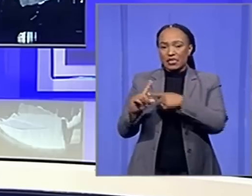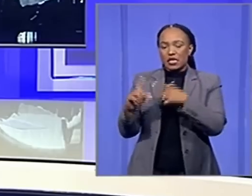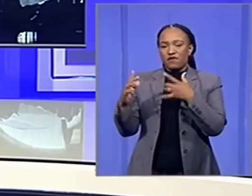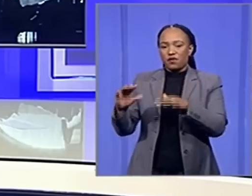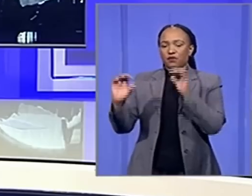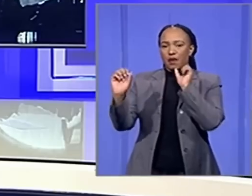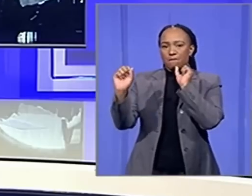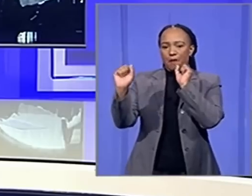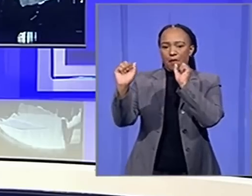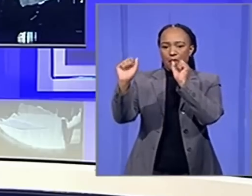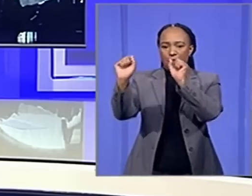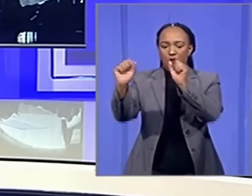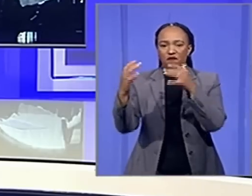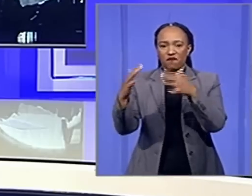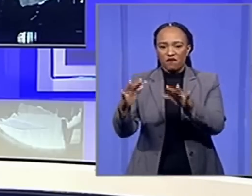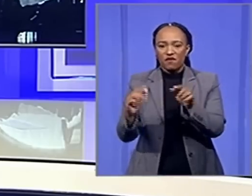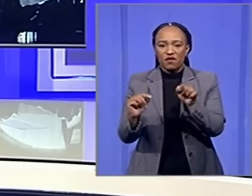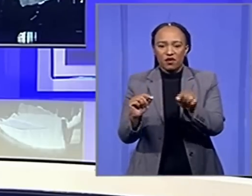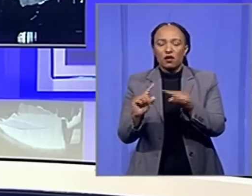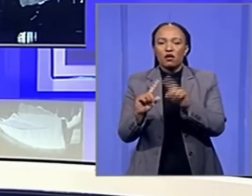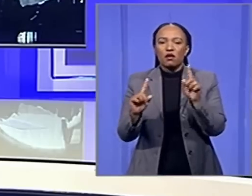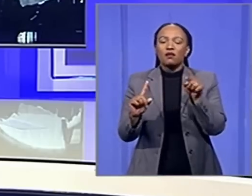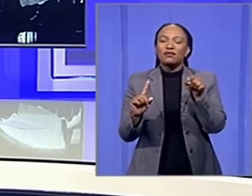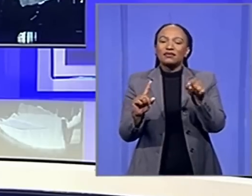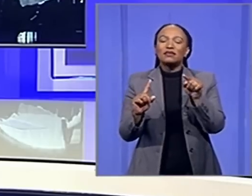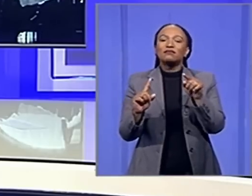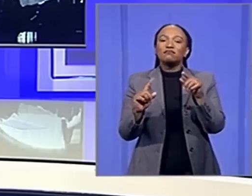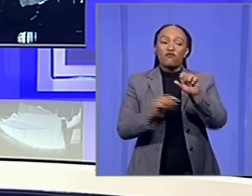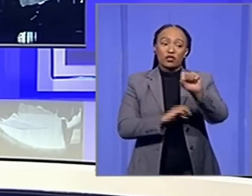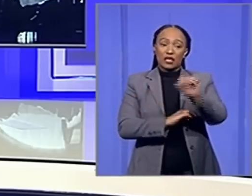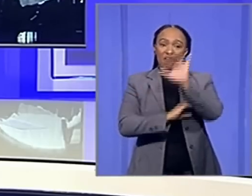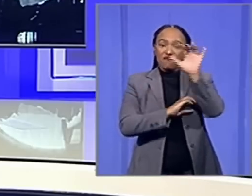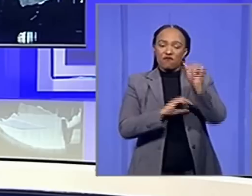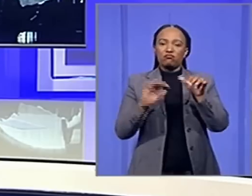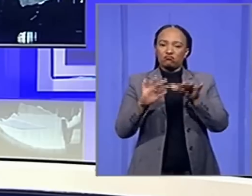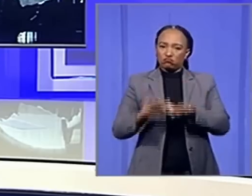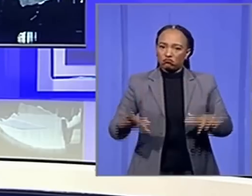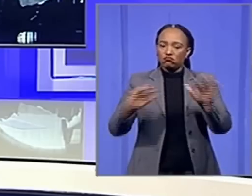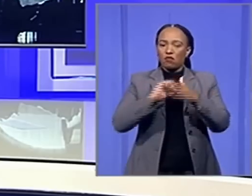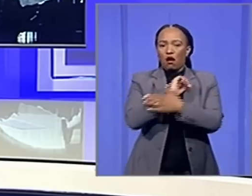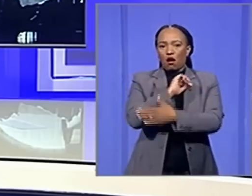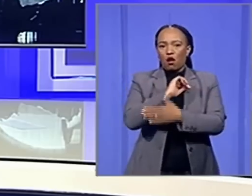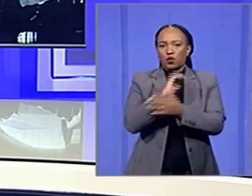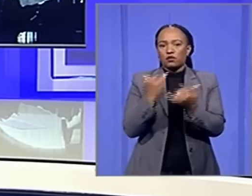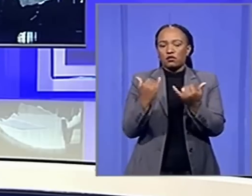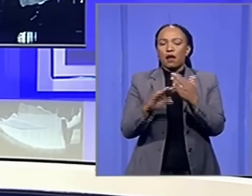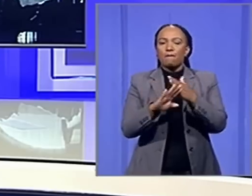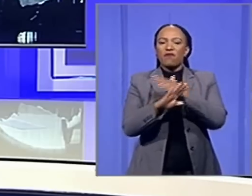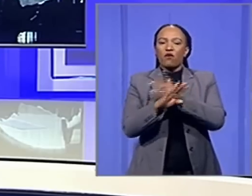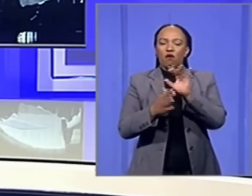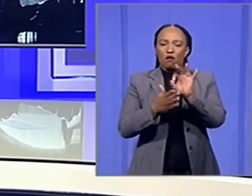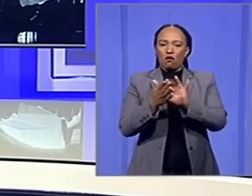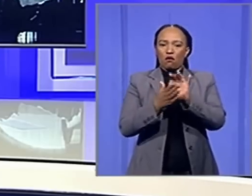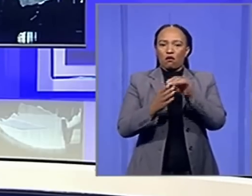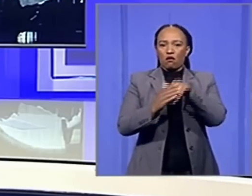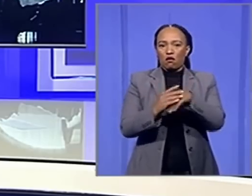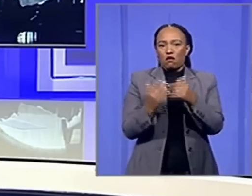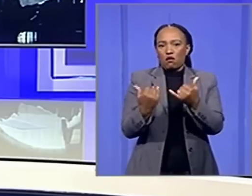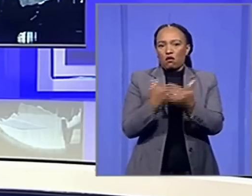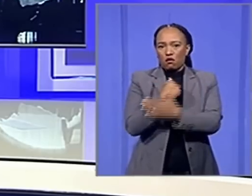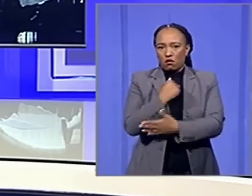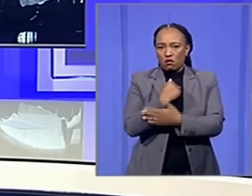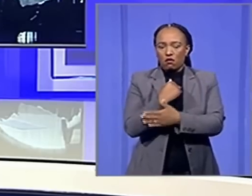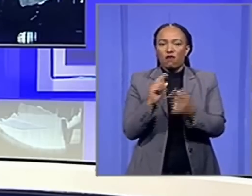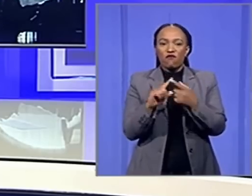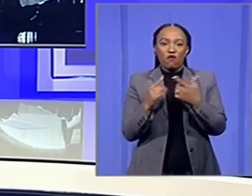Ramaphosa a buileng ka teng puong ya hae ya e akaretsang ya naha tsatsing la kajeno pele ho dikgetho tse akaretsang tsa naha. Ho